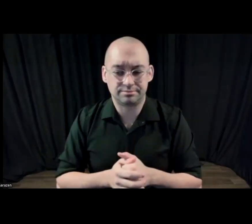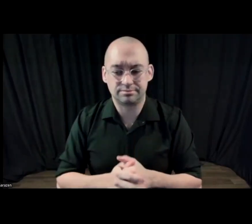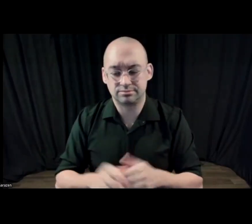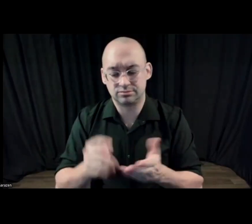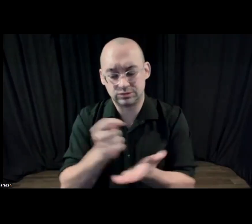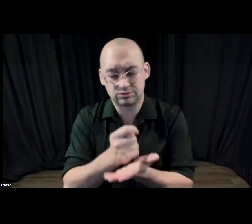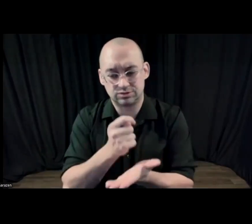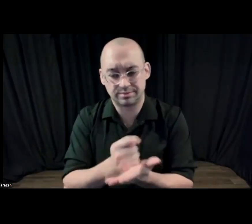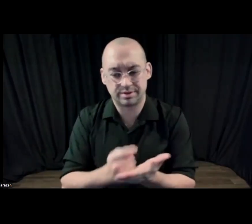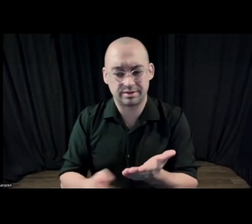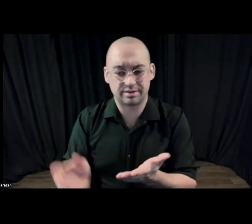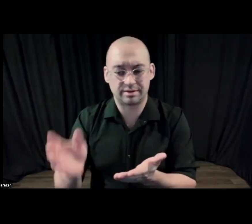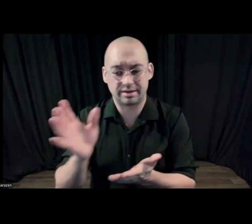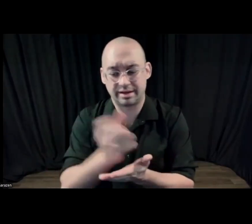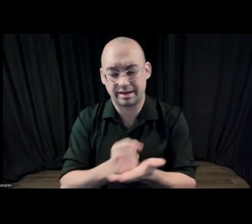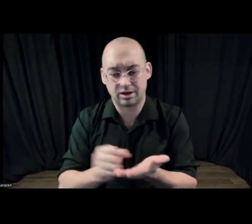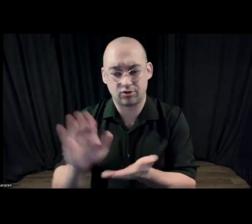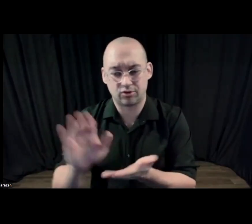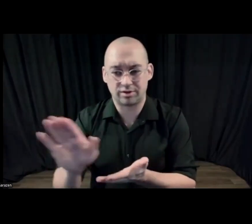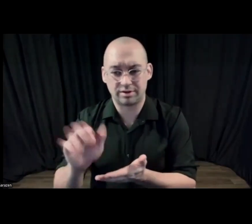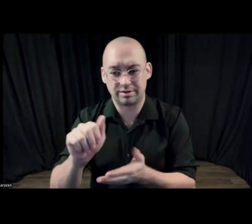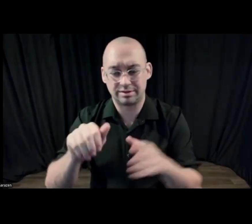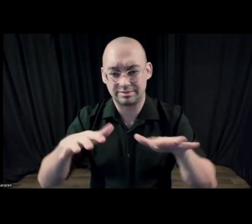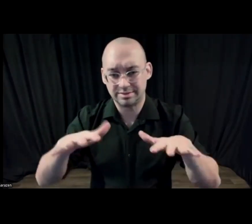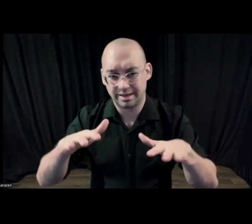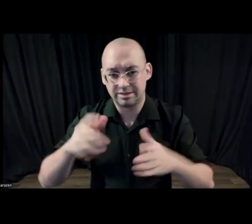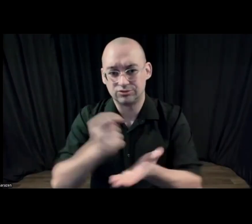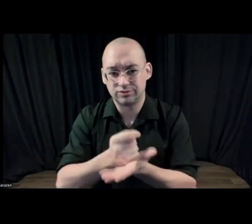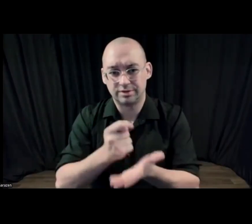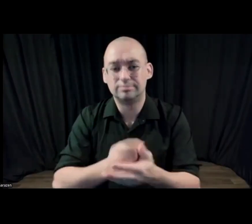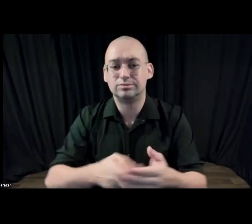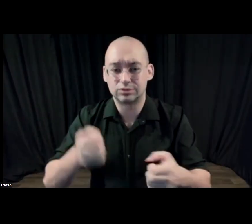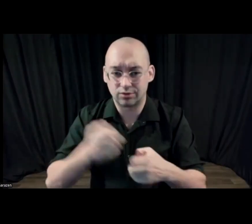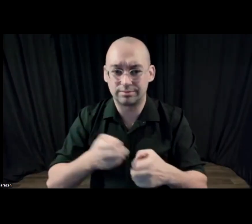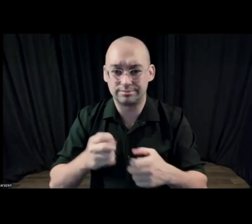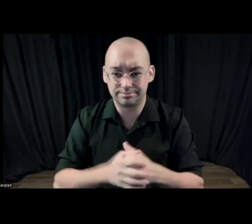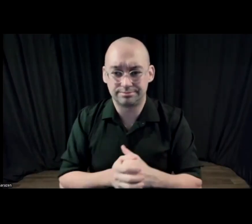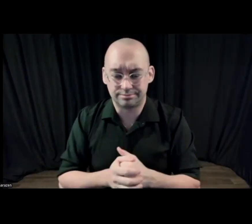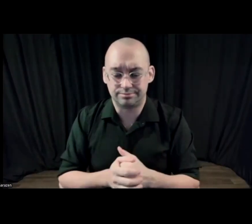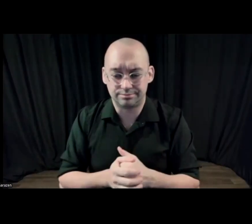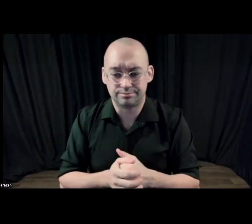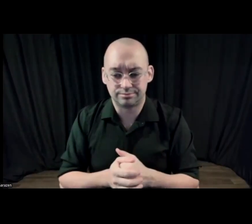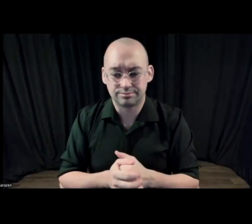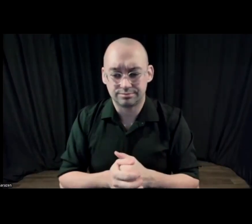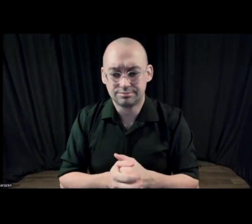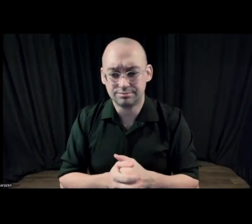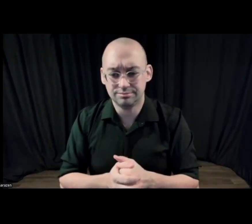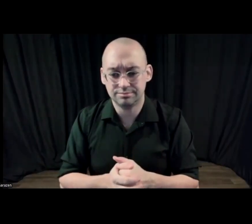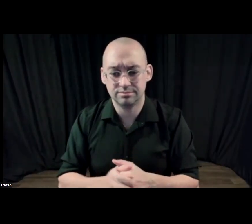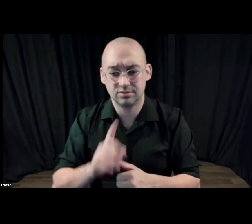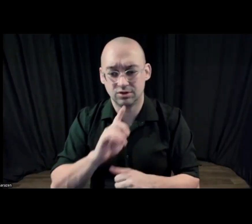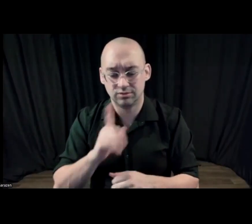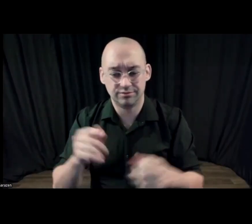Getting her anxiety treated has been difficult. There is a real